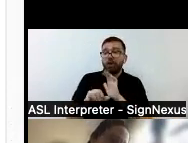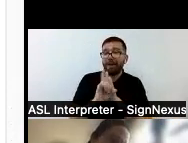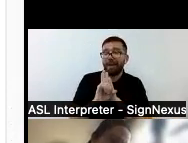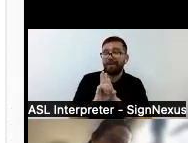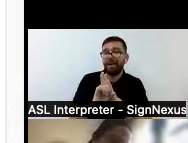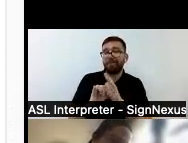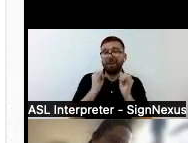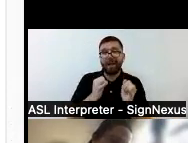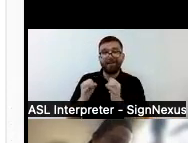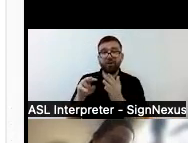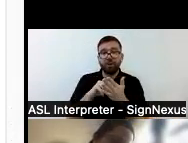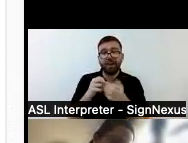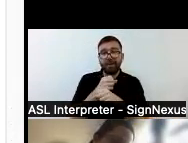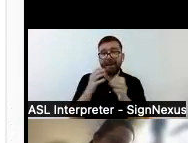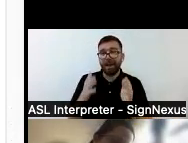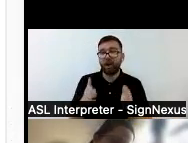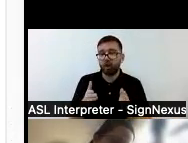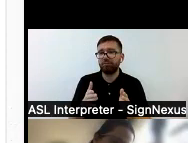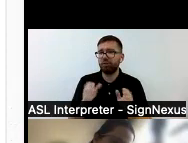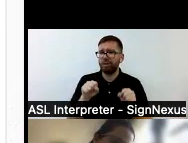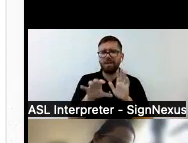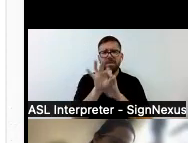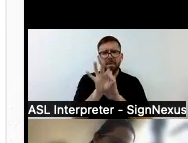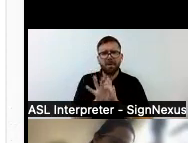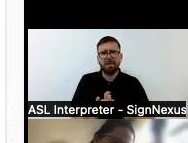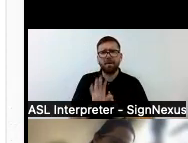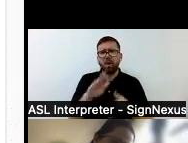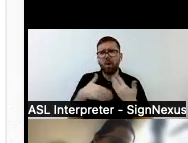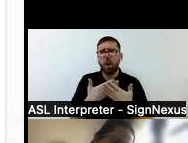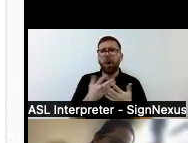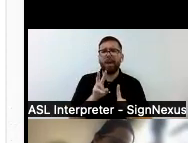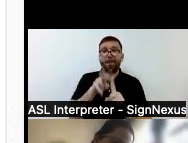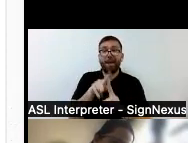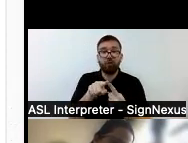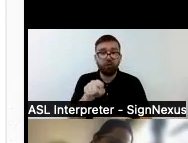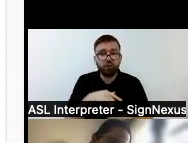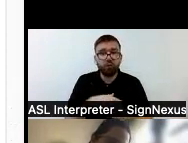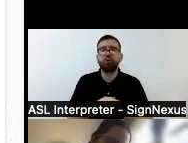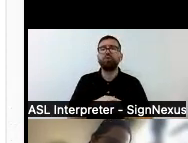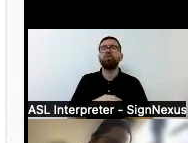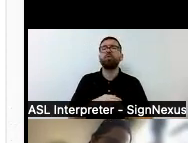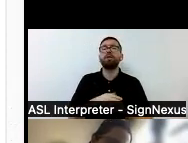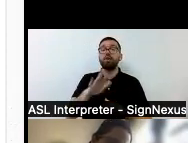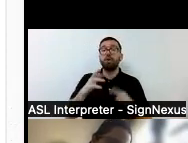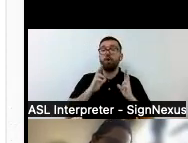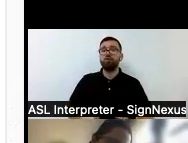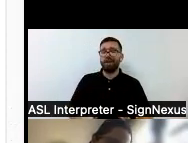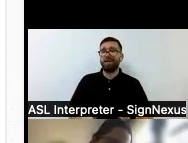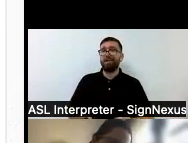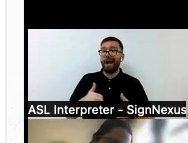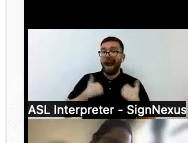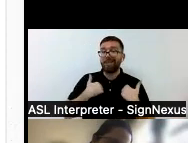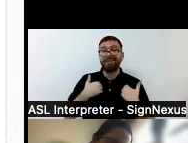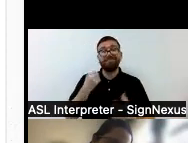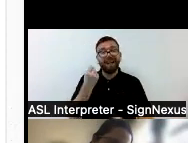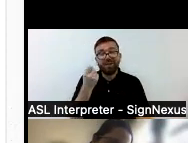that apply. You'll be asked to include your residential address. Please note that PO boxes are not accepted